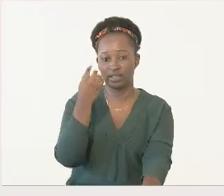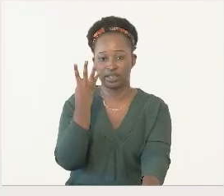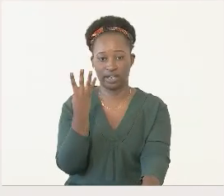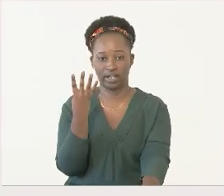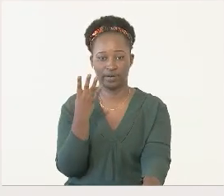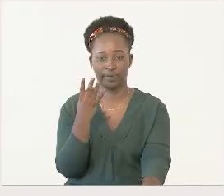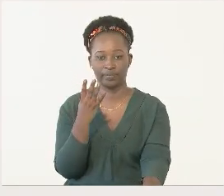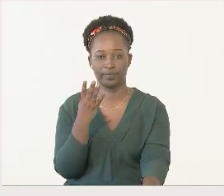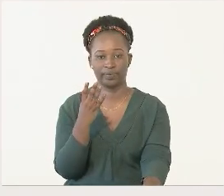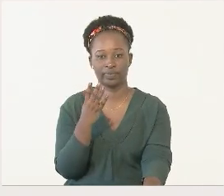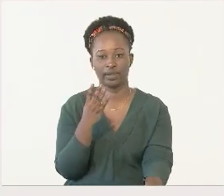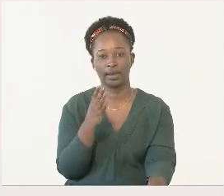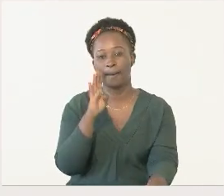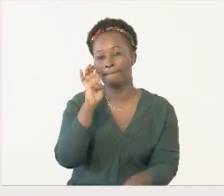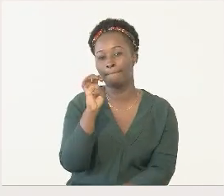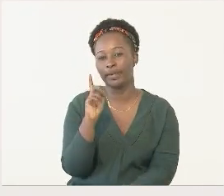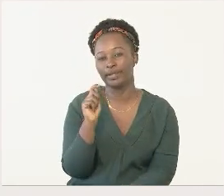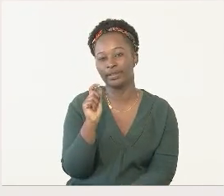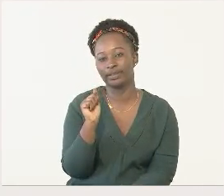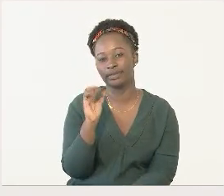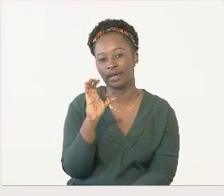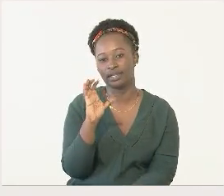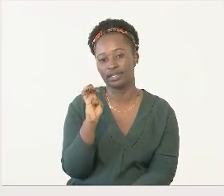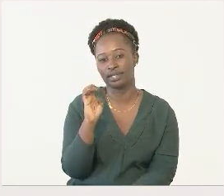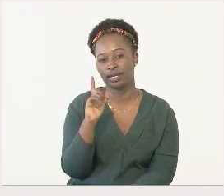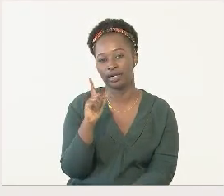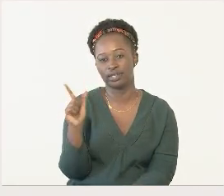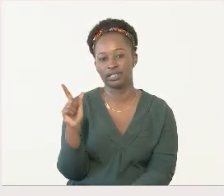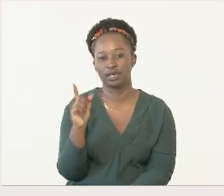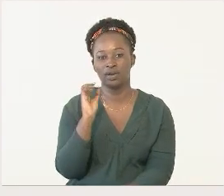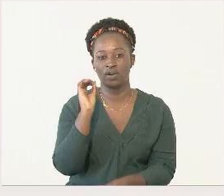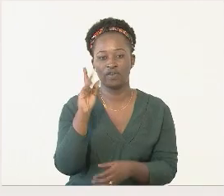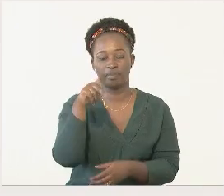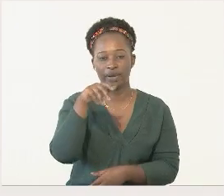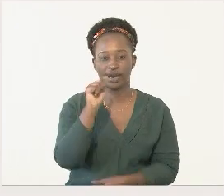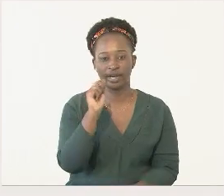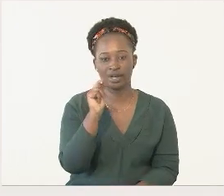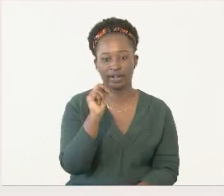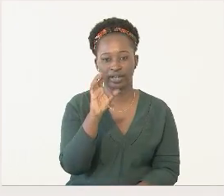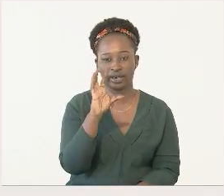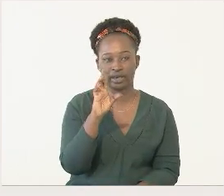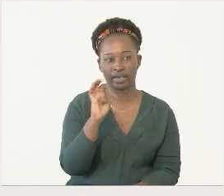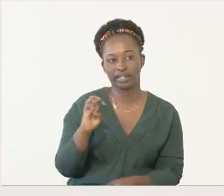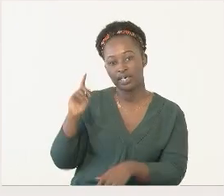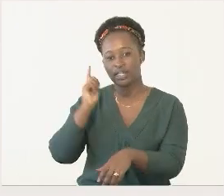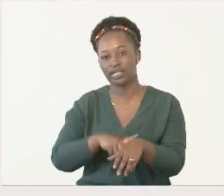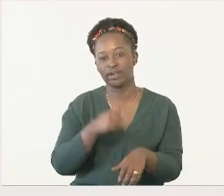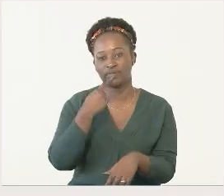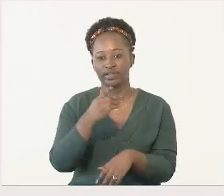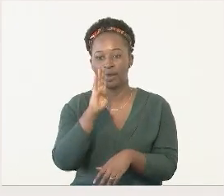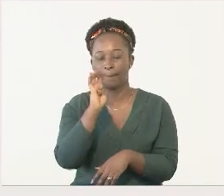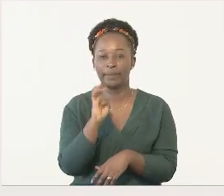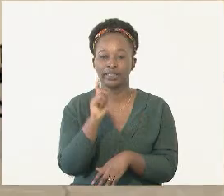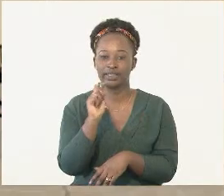destruction of the heart of the beta cells of the pancreas results in what? I said once the beta cells are the one that produces the